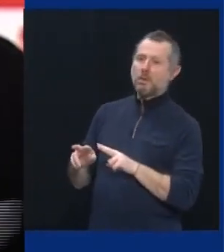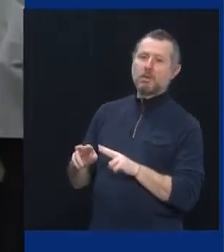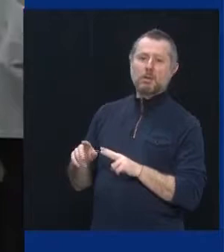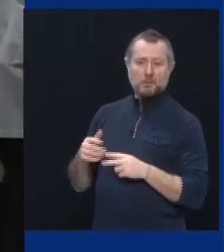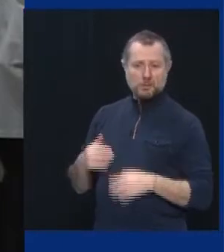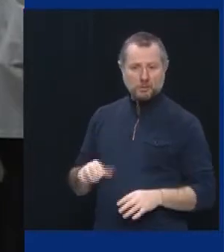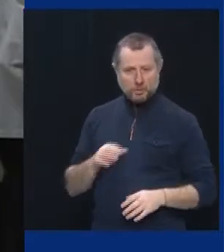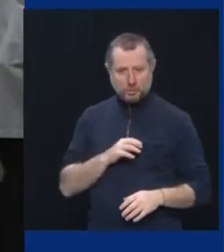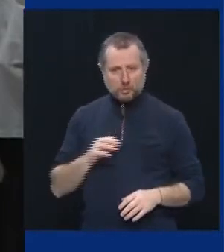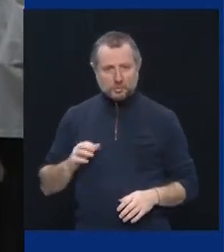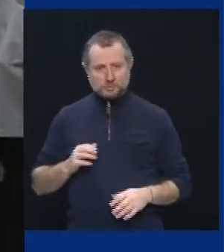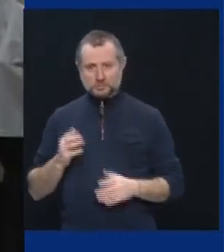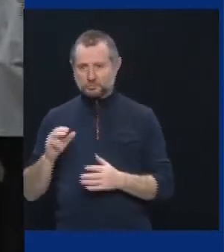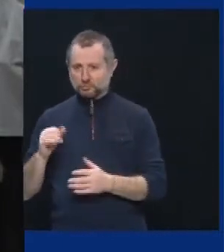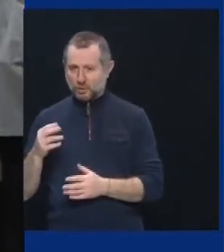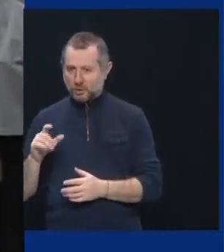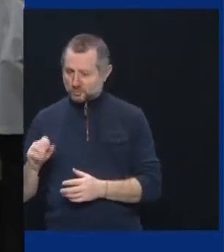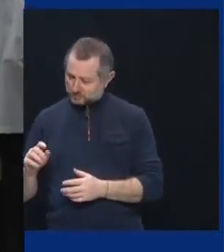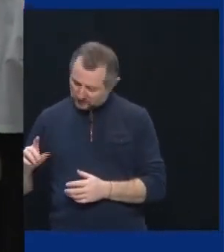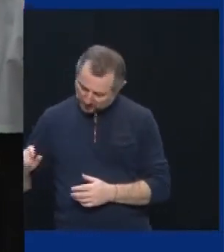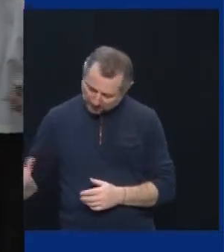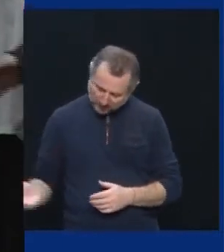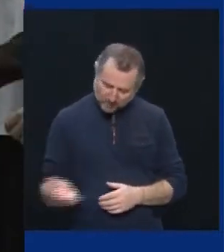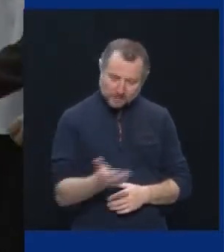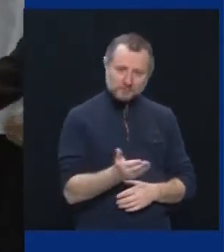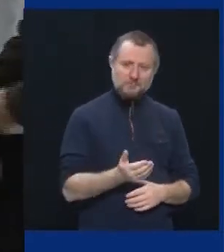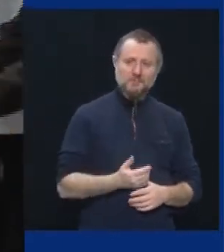Congressman Charles Rangel. All right.